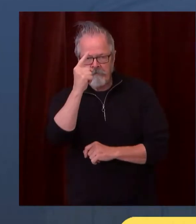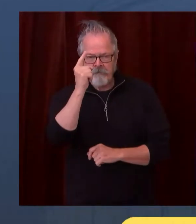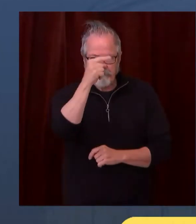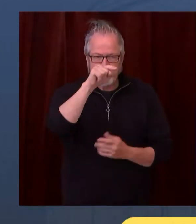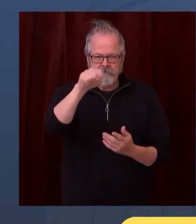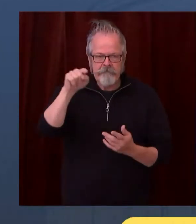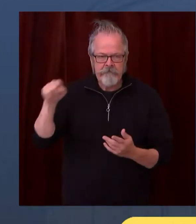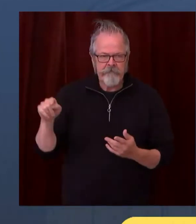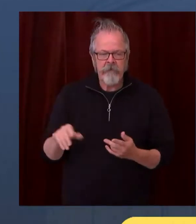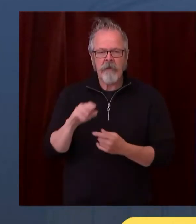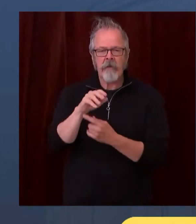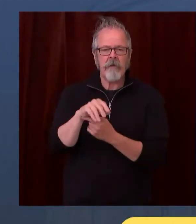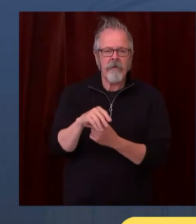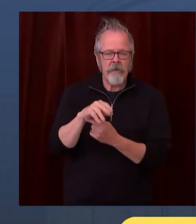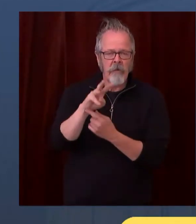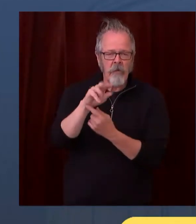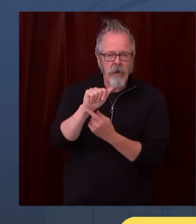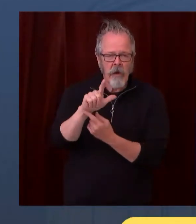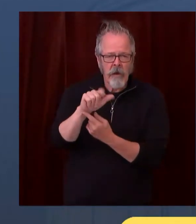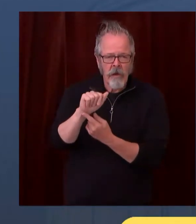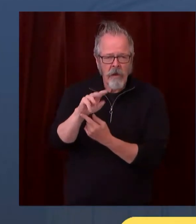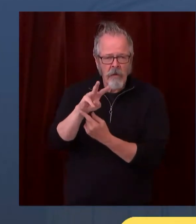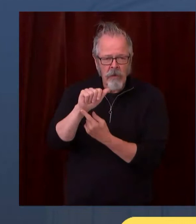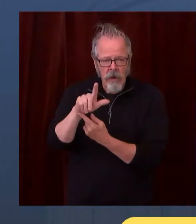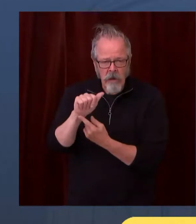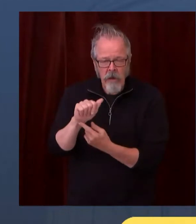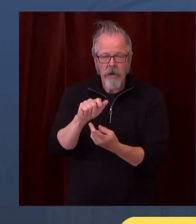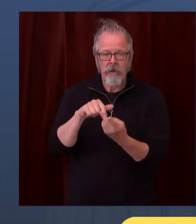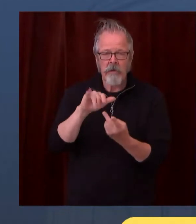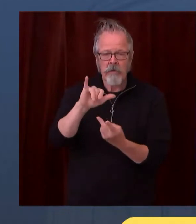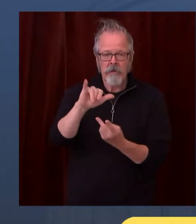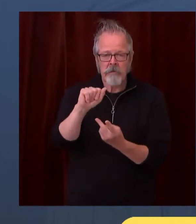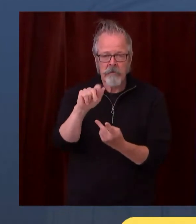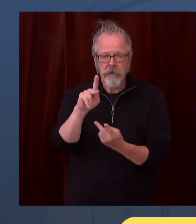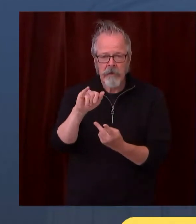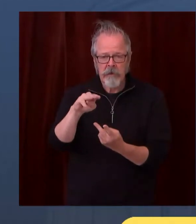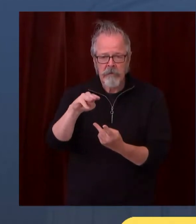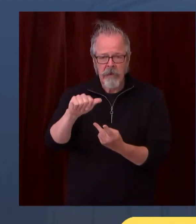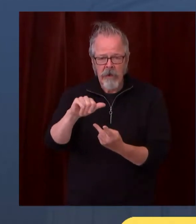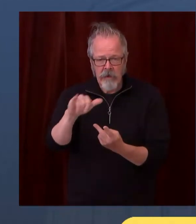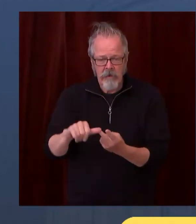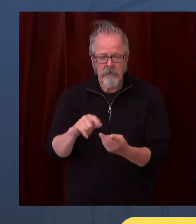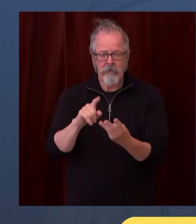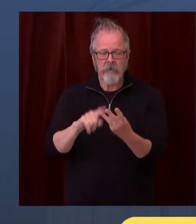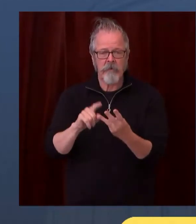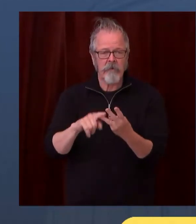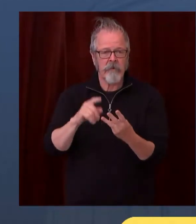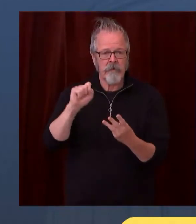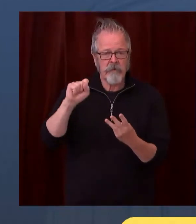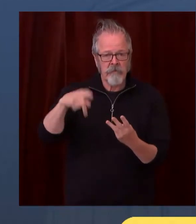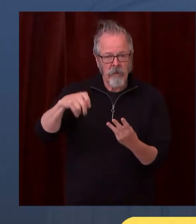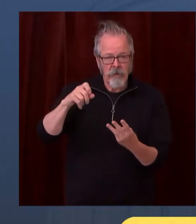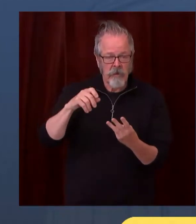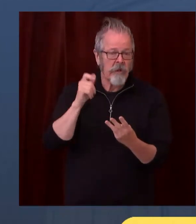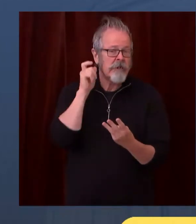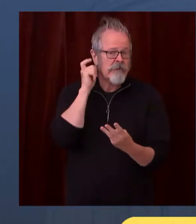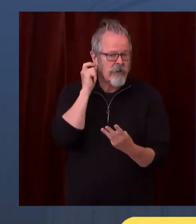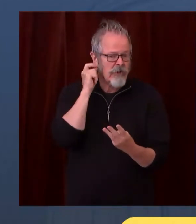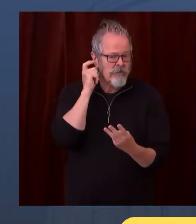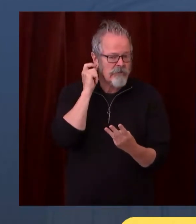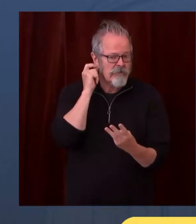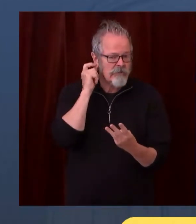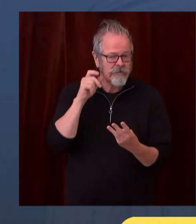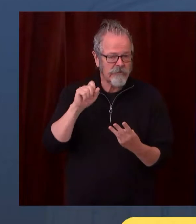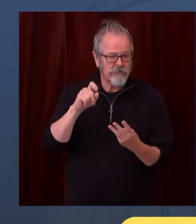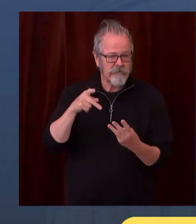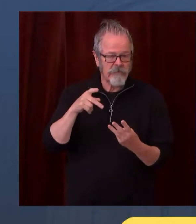We have a graph also. What's our next graph here, Sam? Yeah, this just